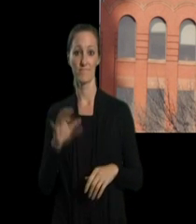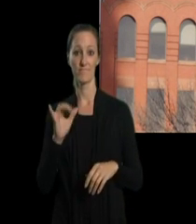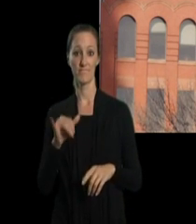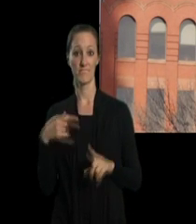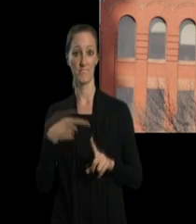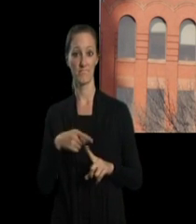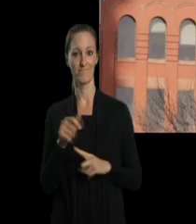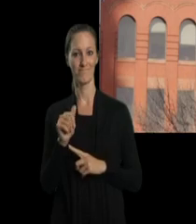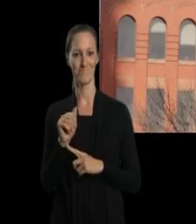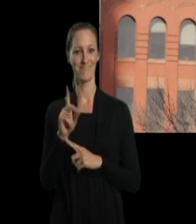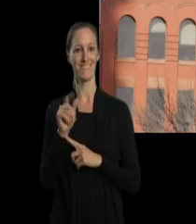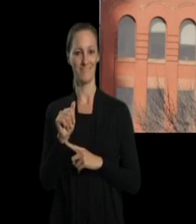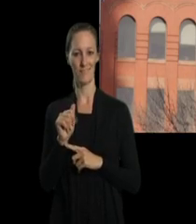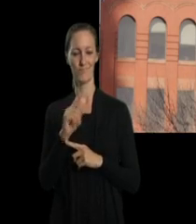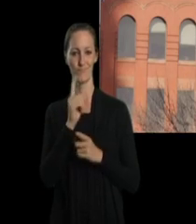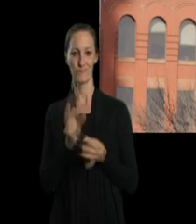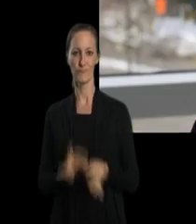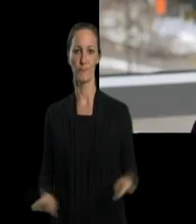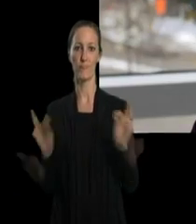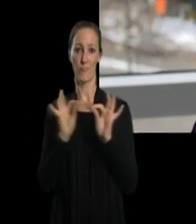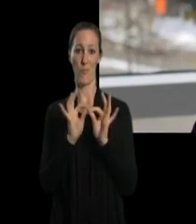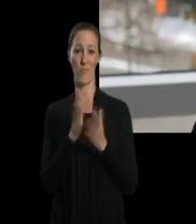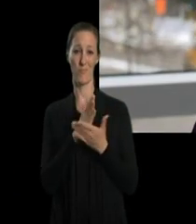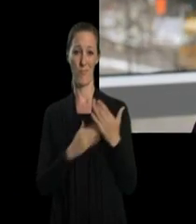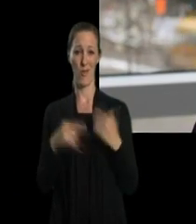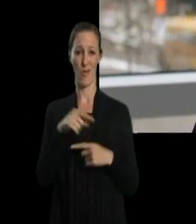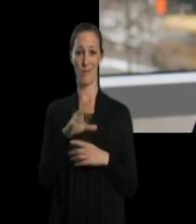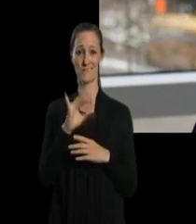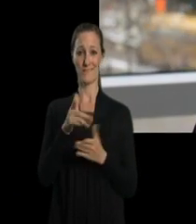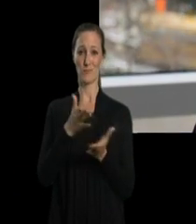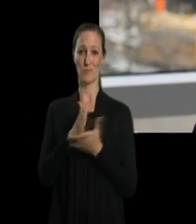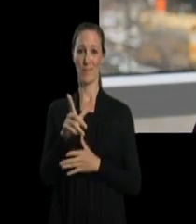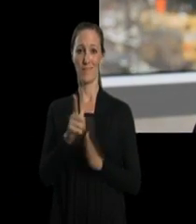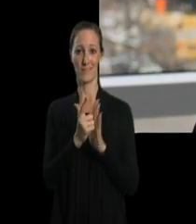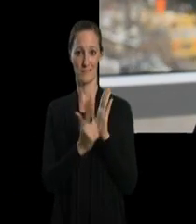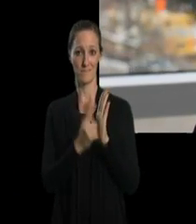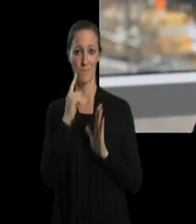with Disabilities Act was one of the most important